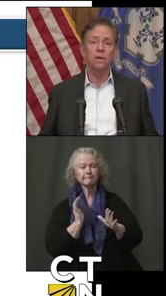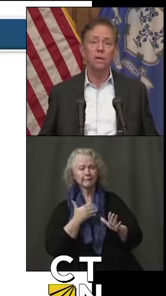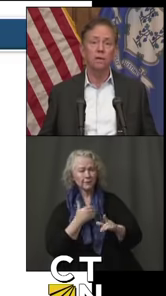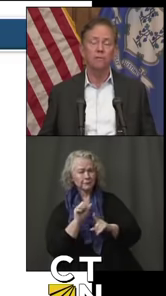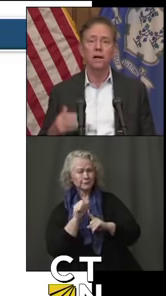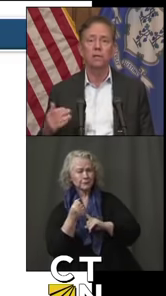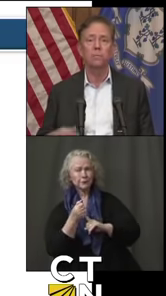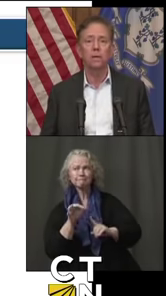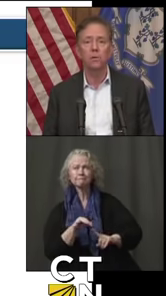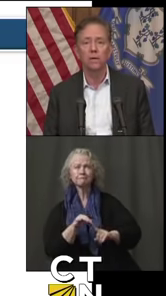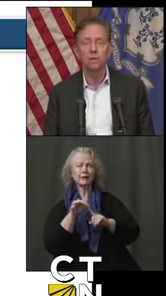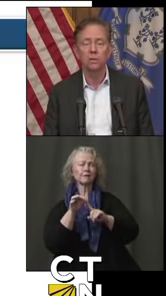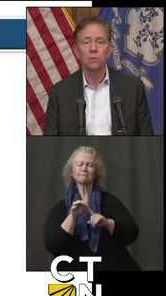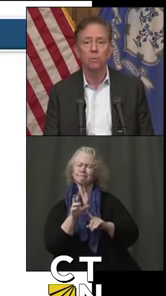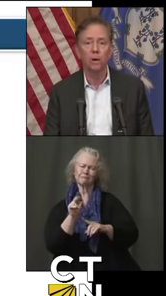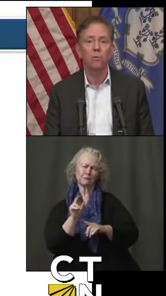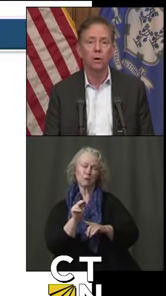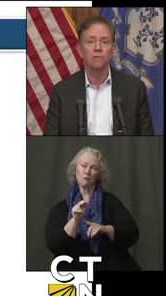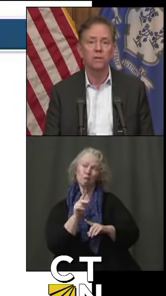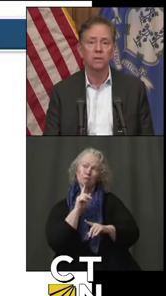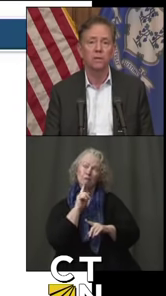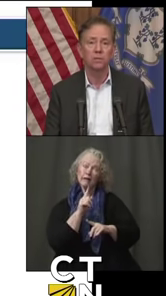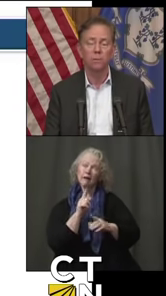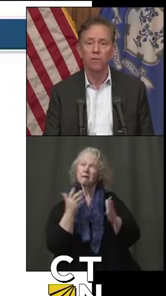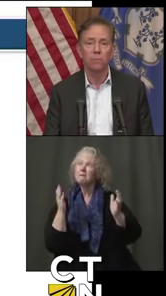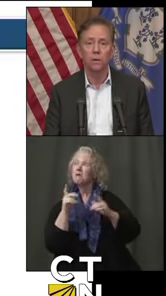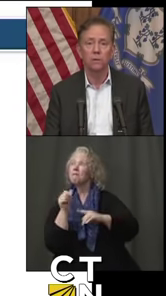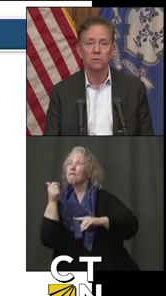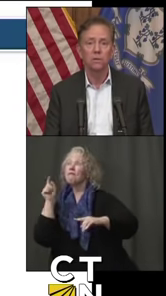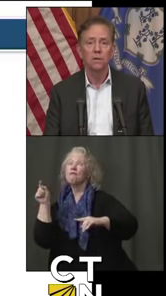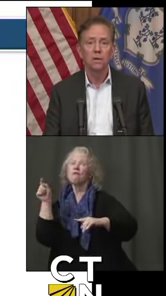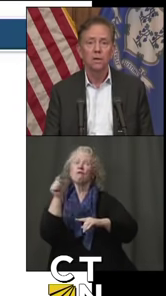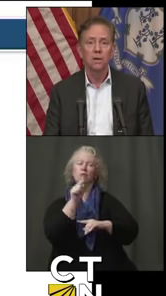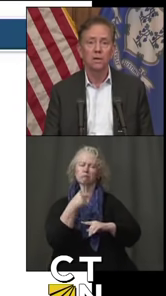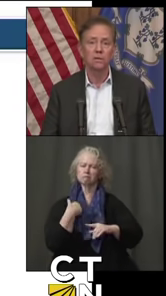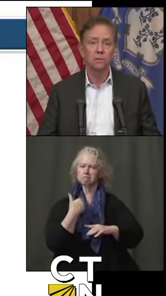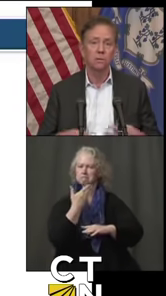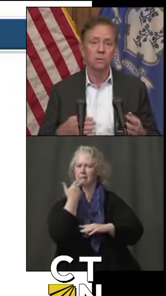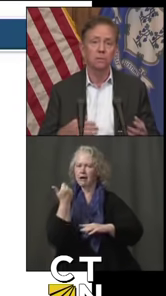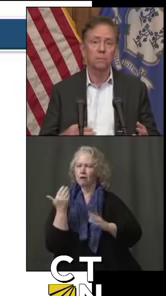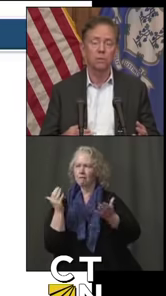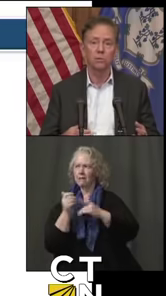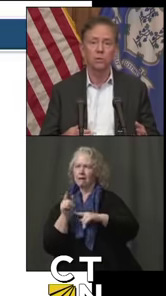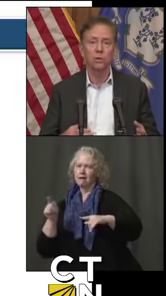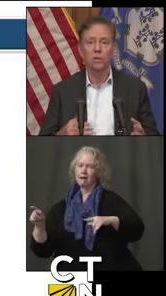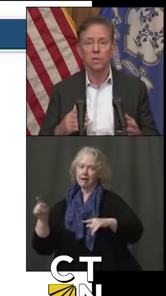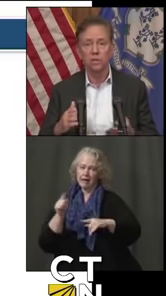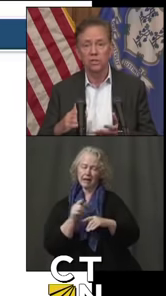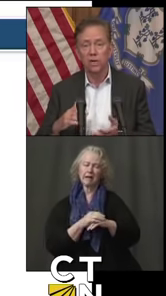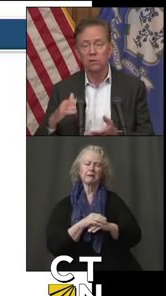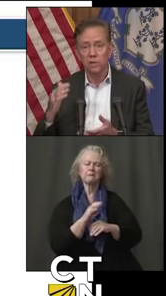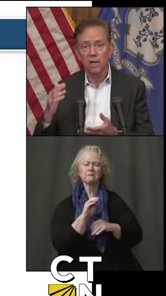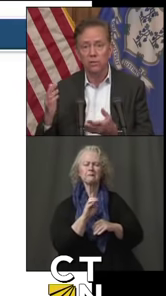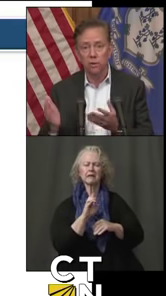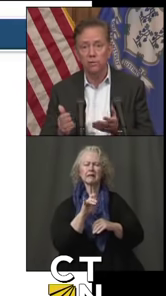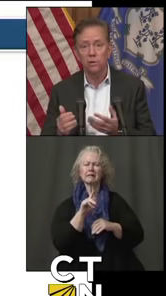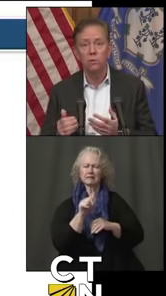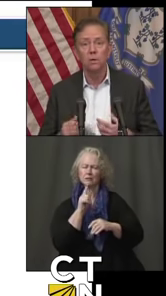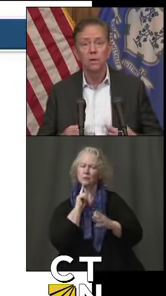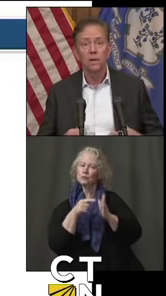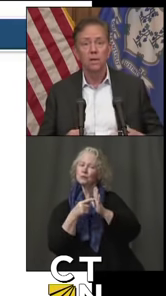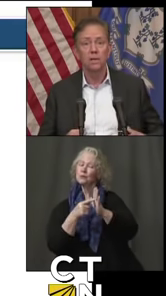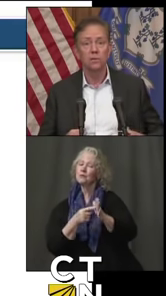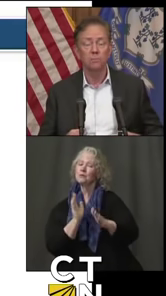means unique. In fact, in many ways, we're better off than some of our peers. Melissa will show you that the sales tax